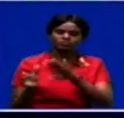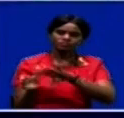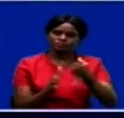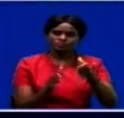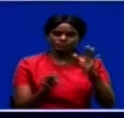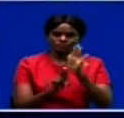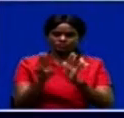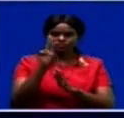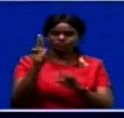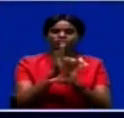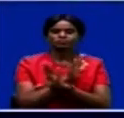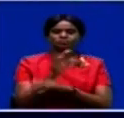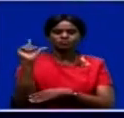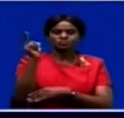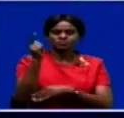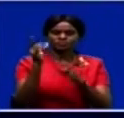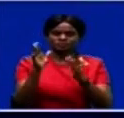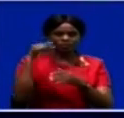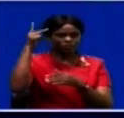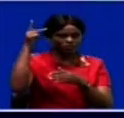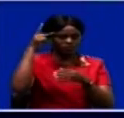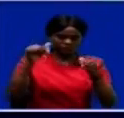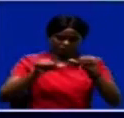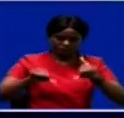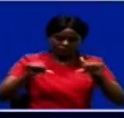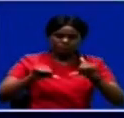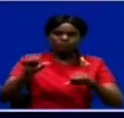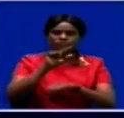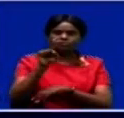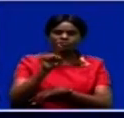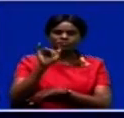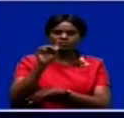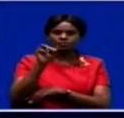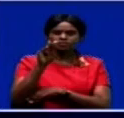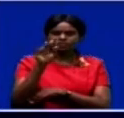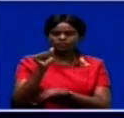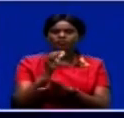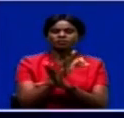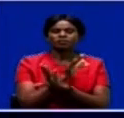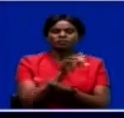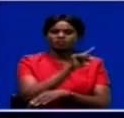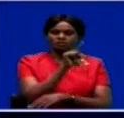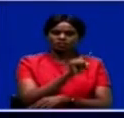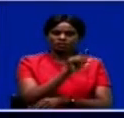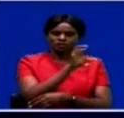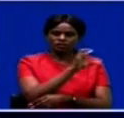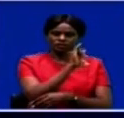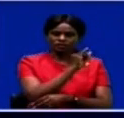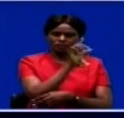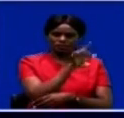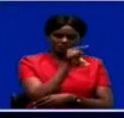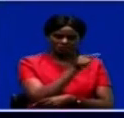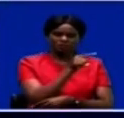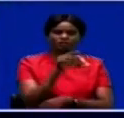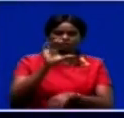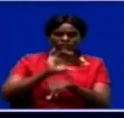University of Zambia UNZA lecturer and political analyst Chris Zimba has called on the Zambia Center for Interparty Dialogue